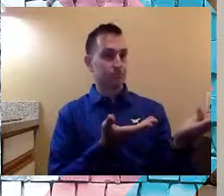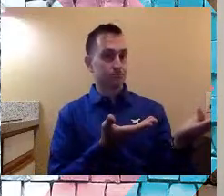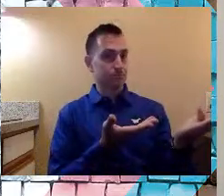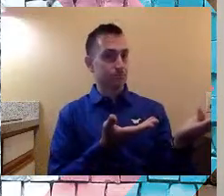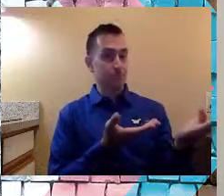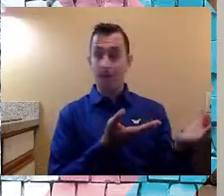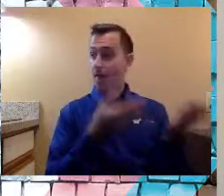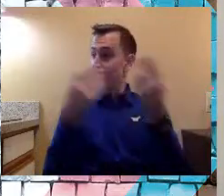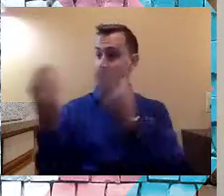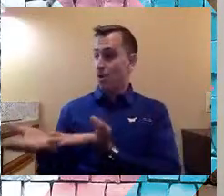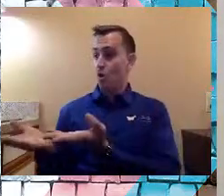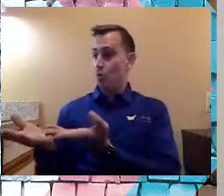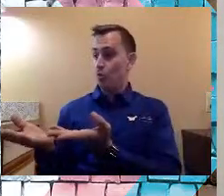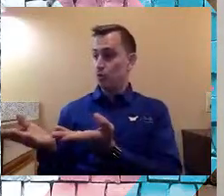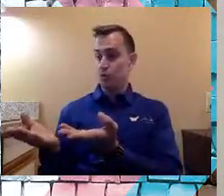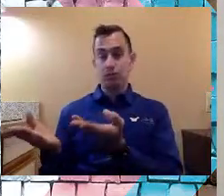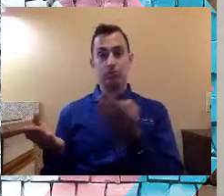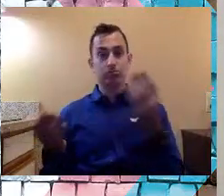and those.